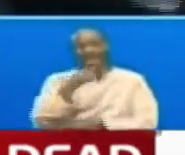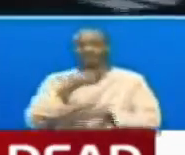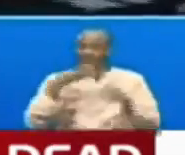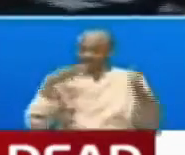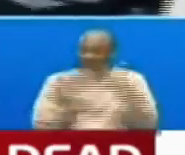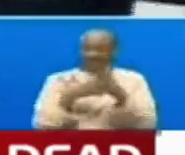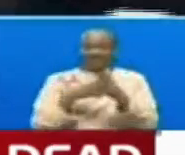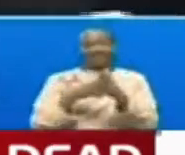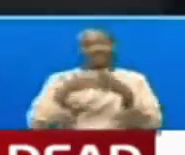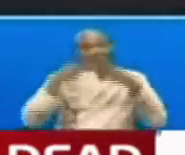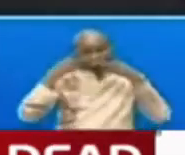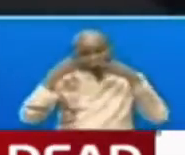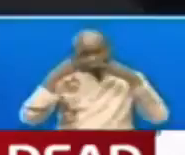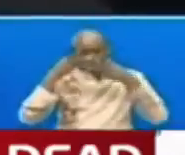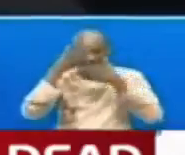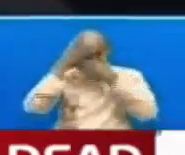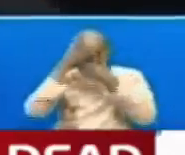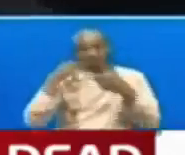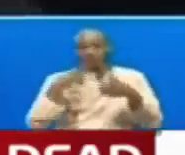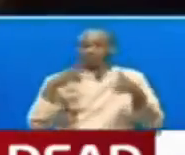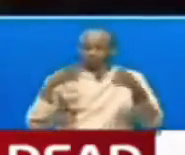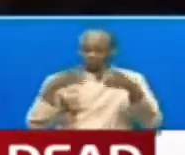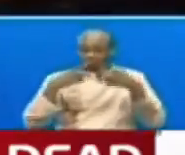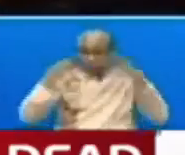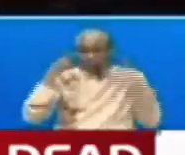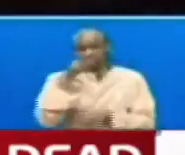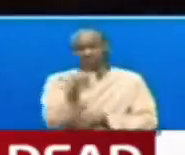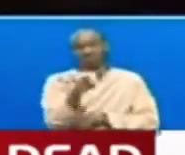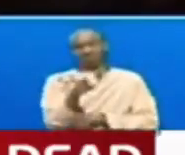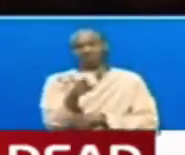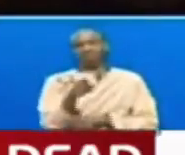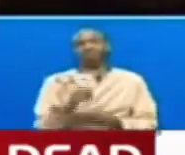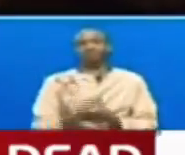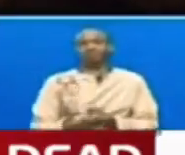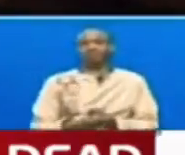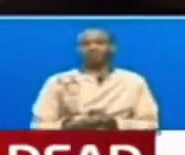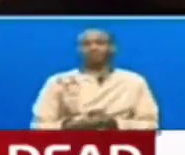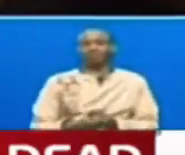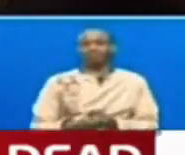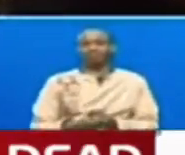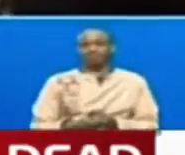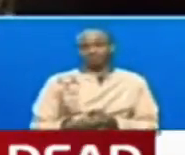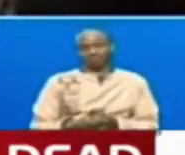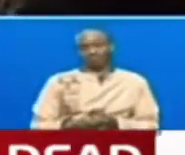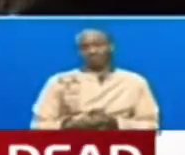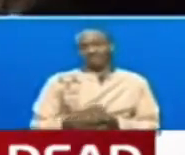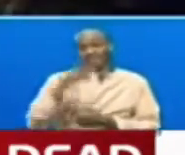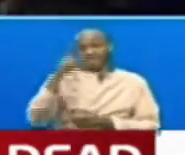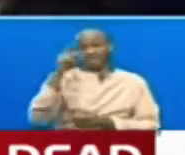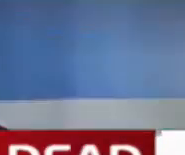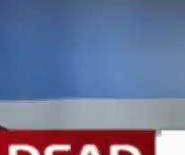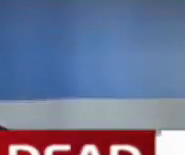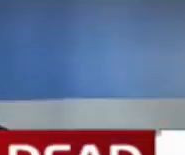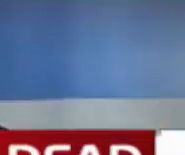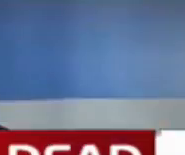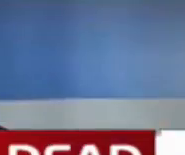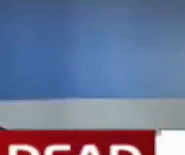He finished off by saying that Kenya will not be defined by violence and terror. Catherine Omwando, KTN.